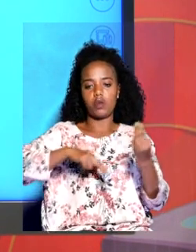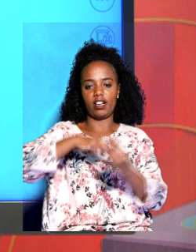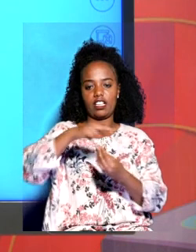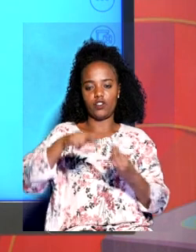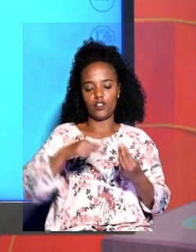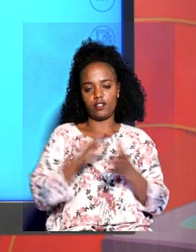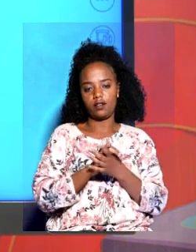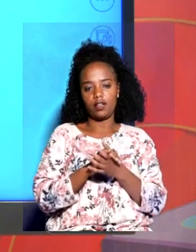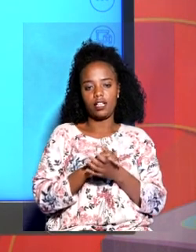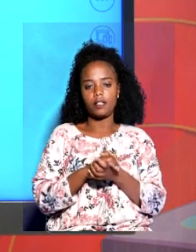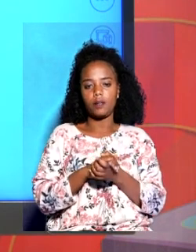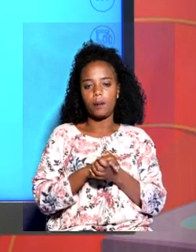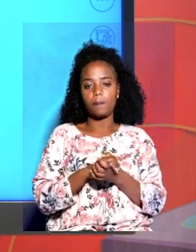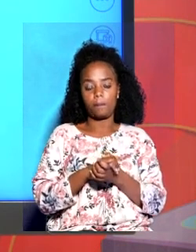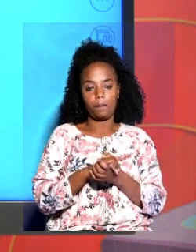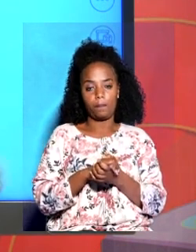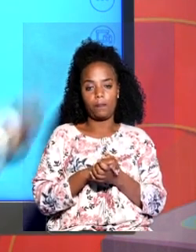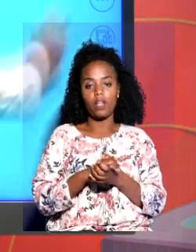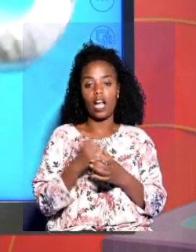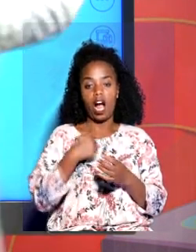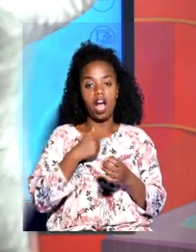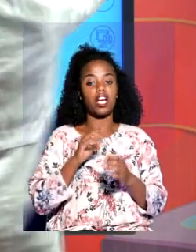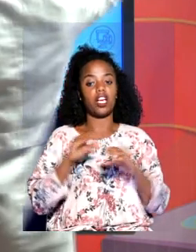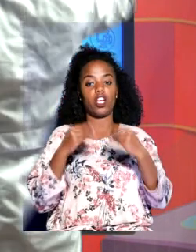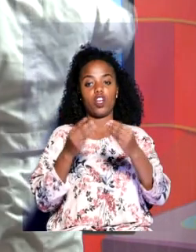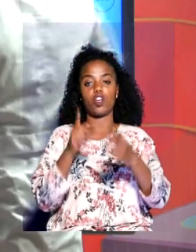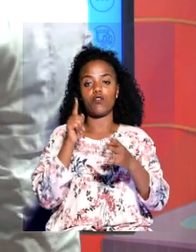is it. So for you, I'll give you